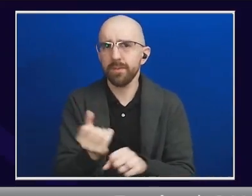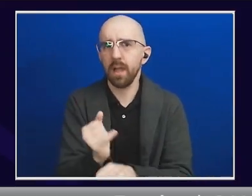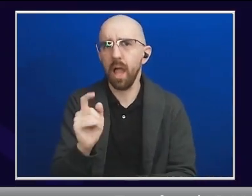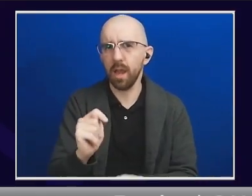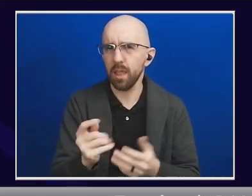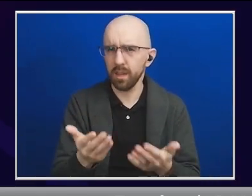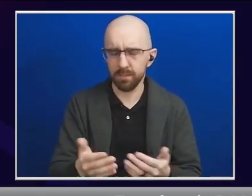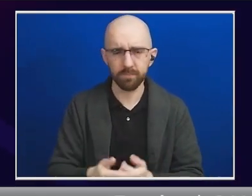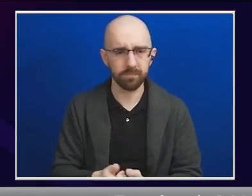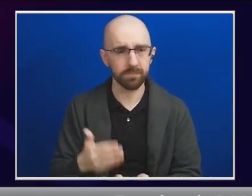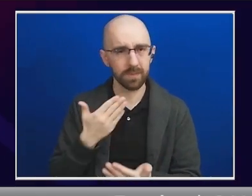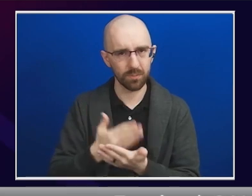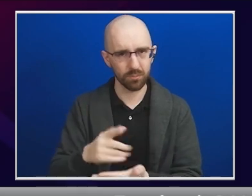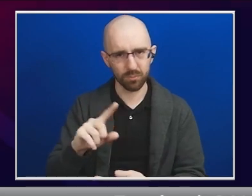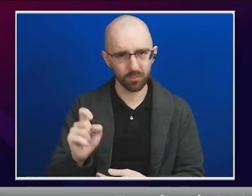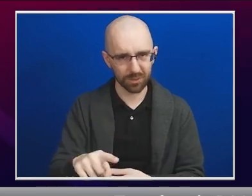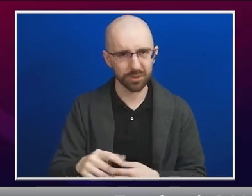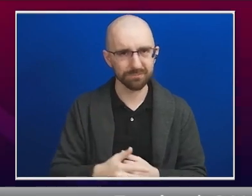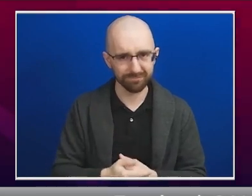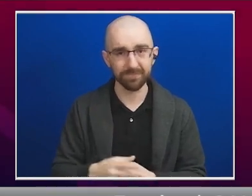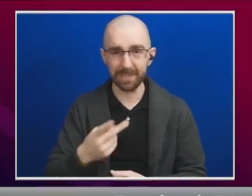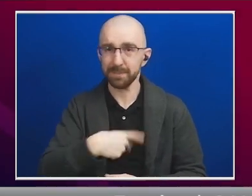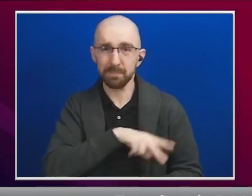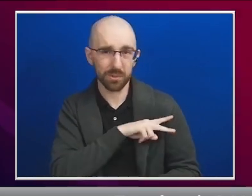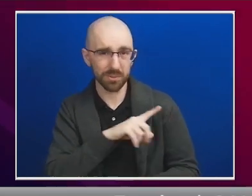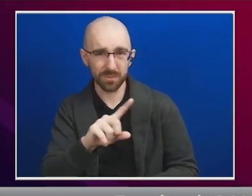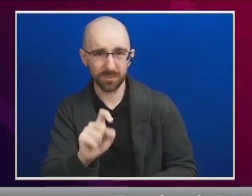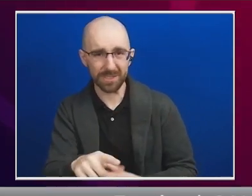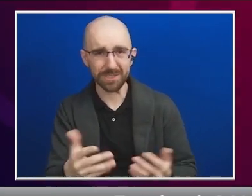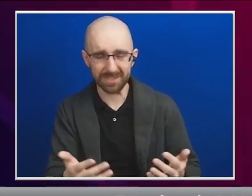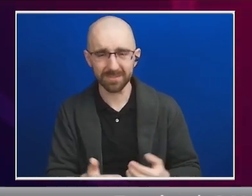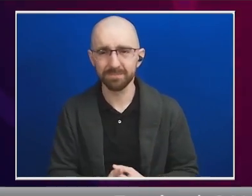question. So it's a personal question. No,